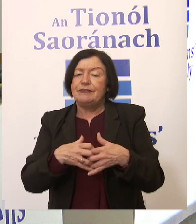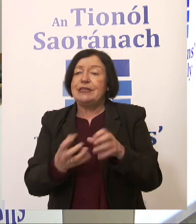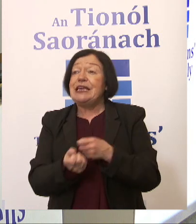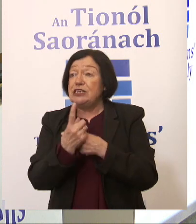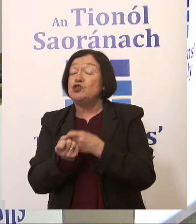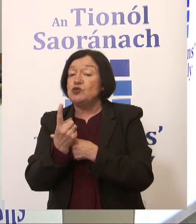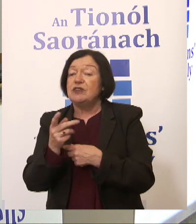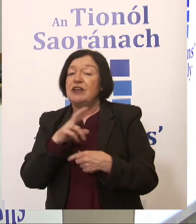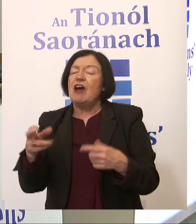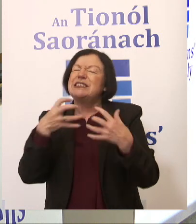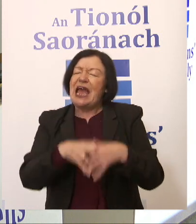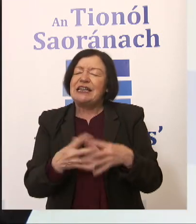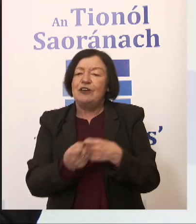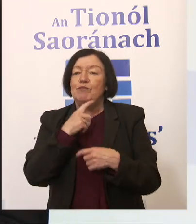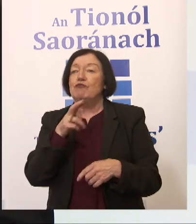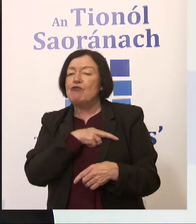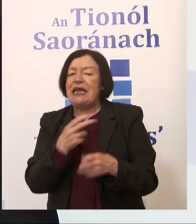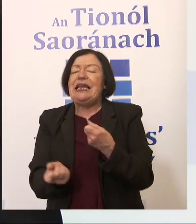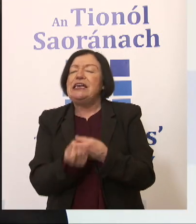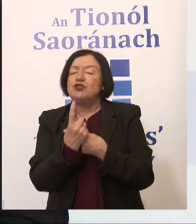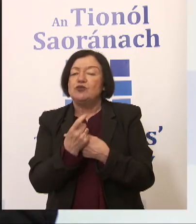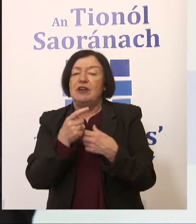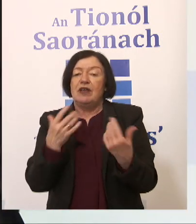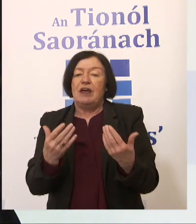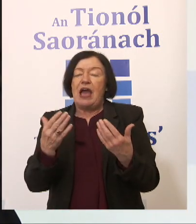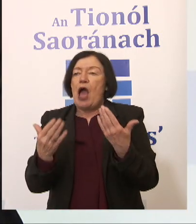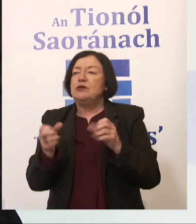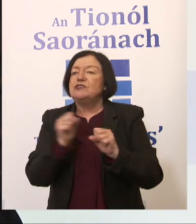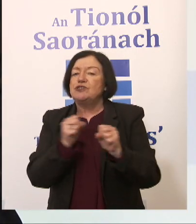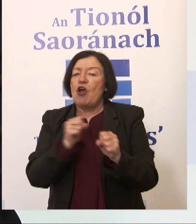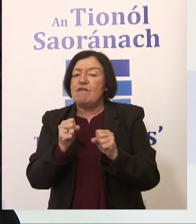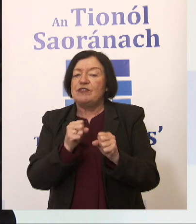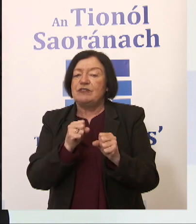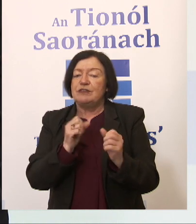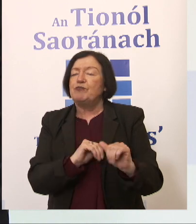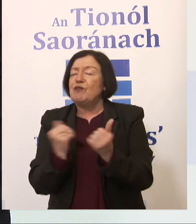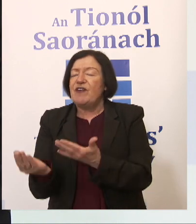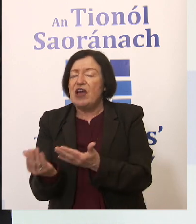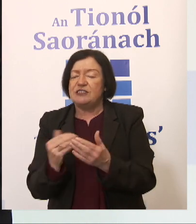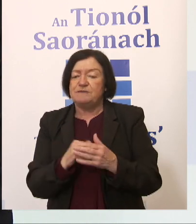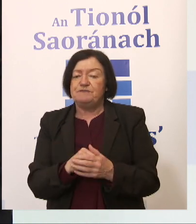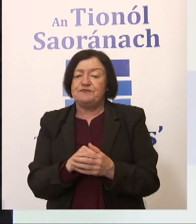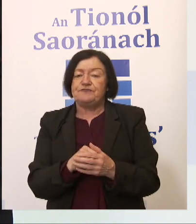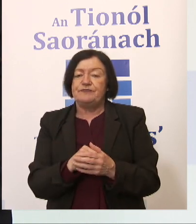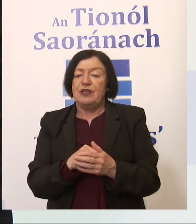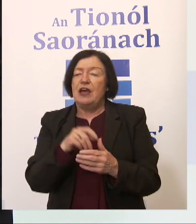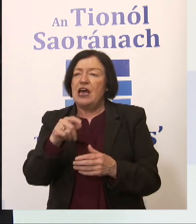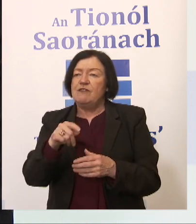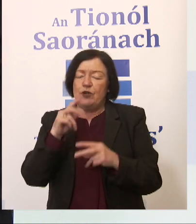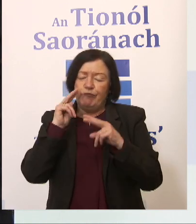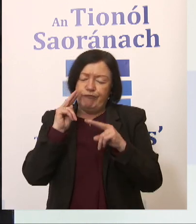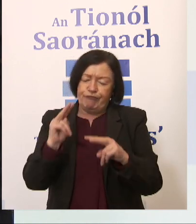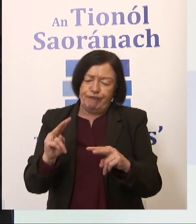issues, or not technical issues, but real issues in terms of how services might be provided. And if you look